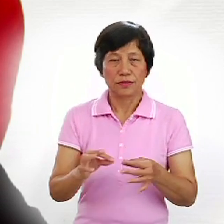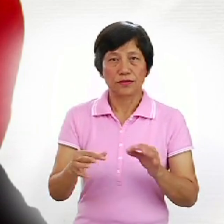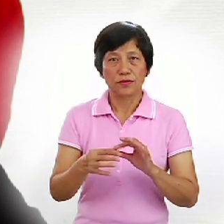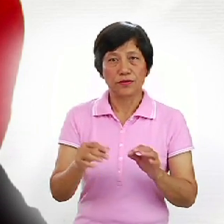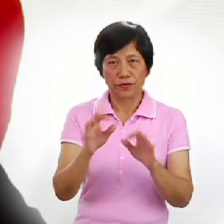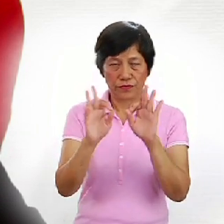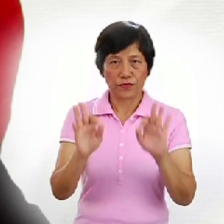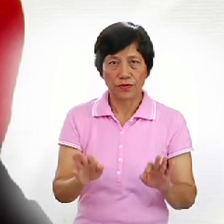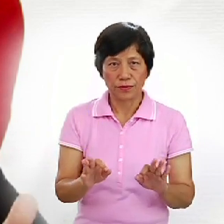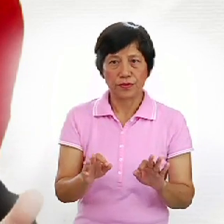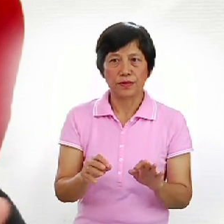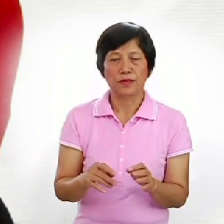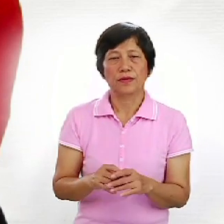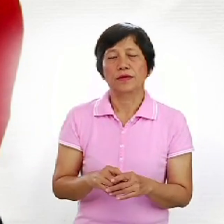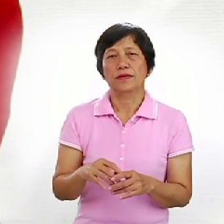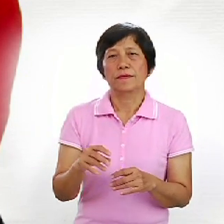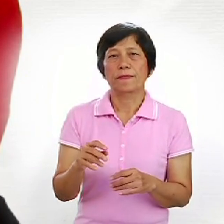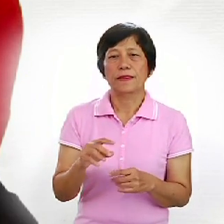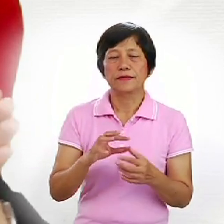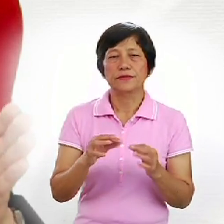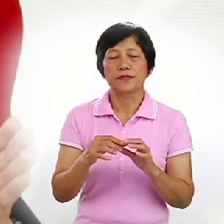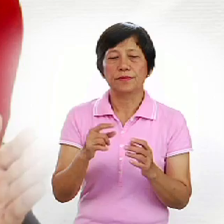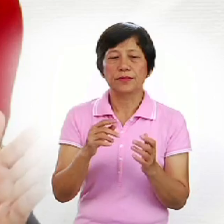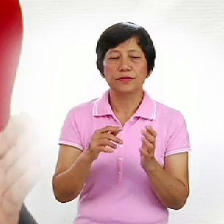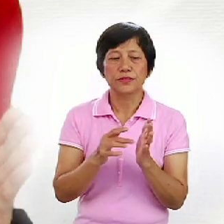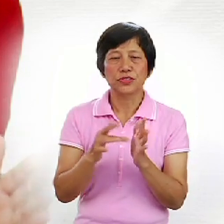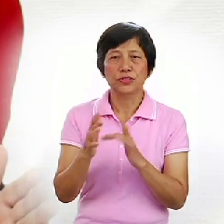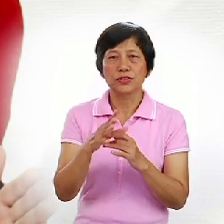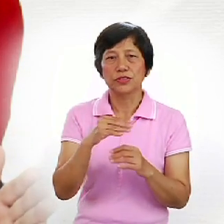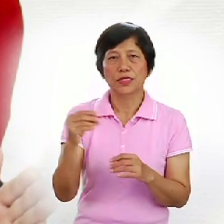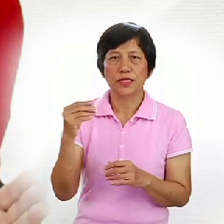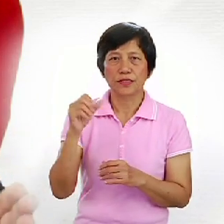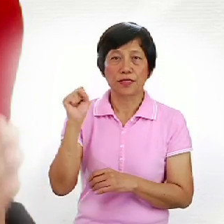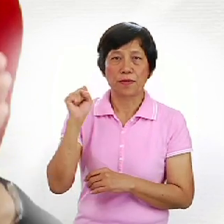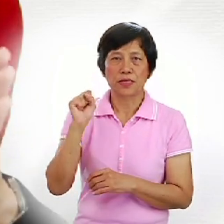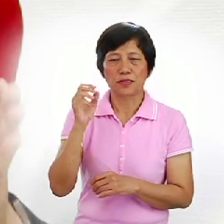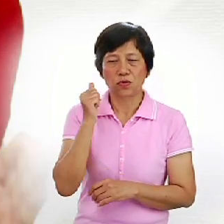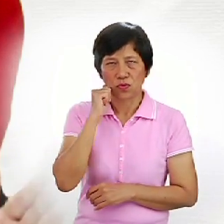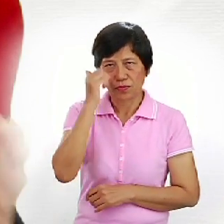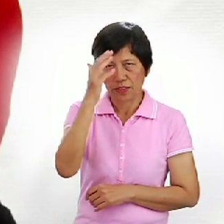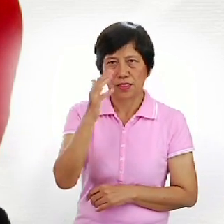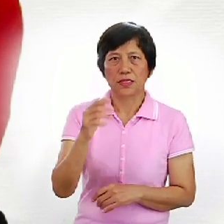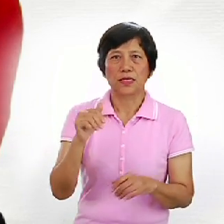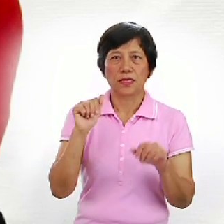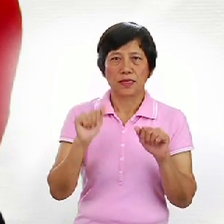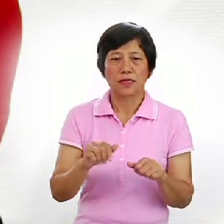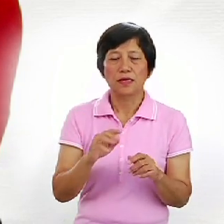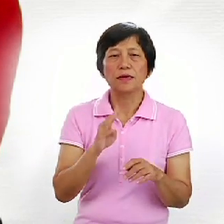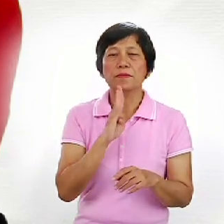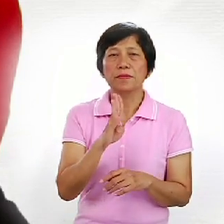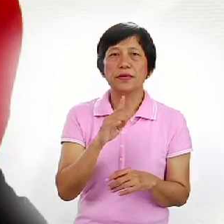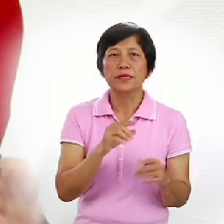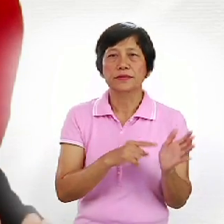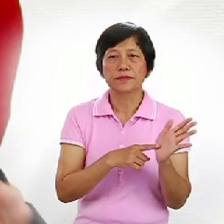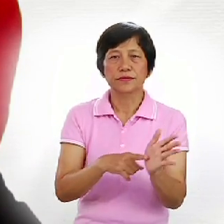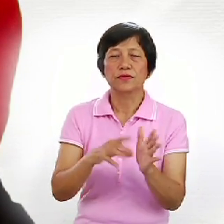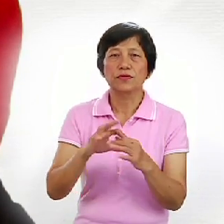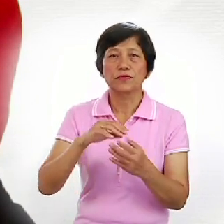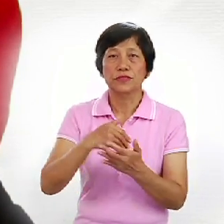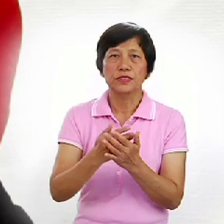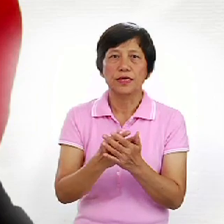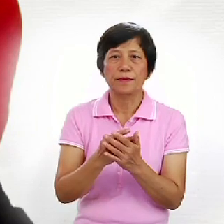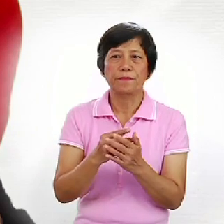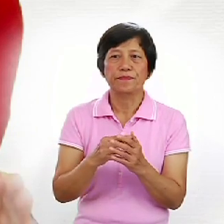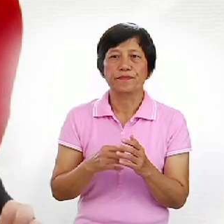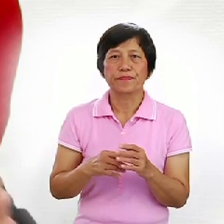and the Samaritan woman can be a description of some key moments of